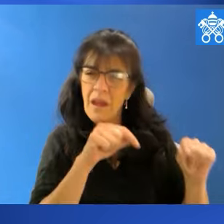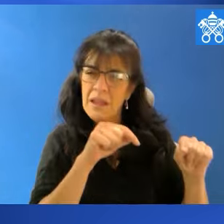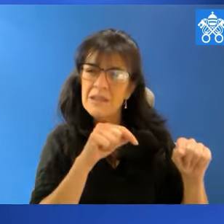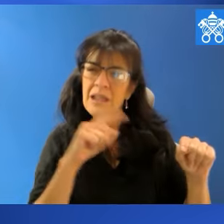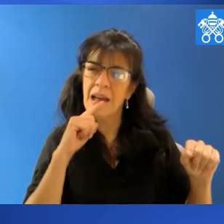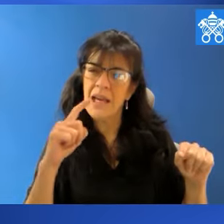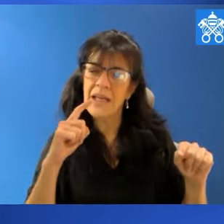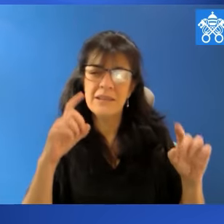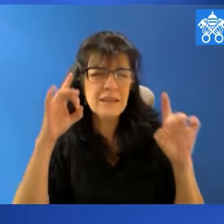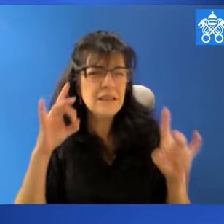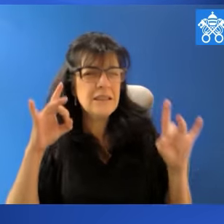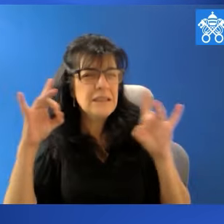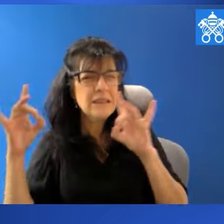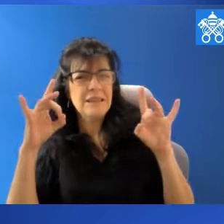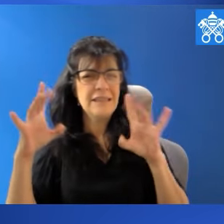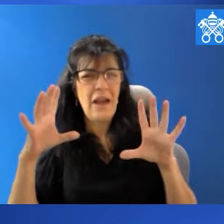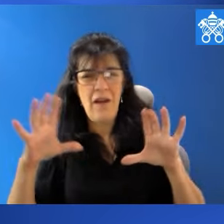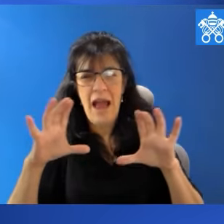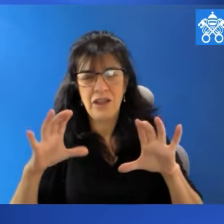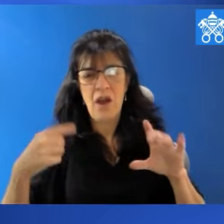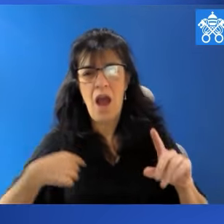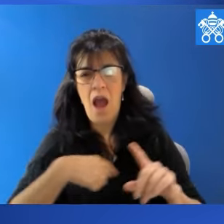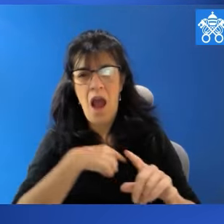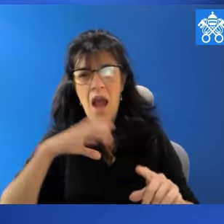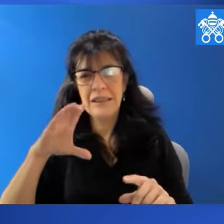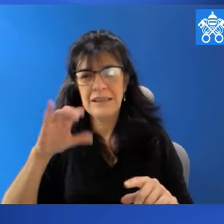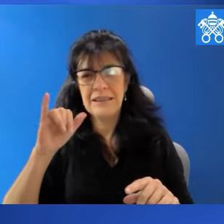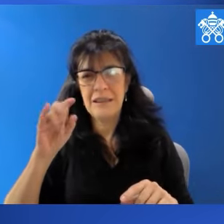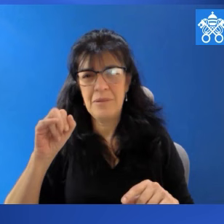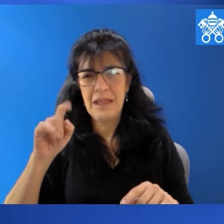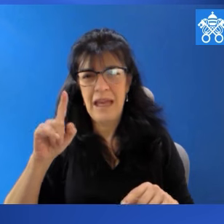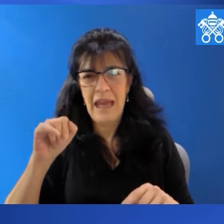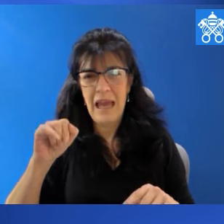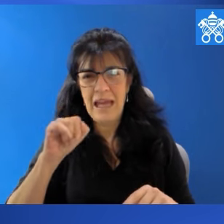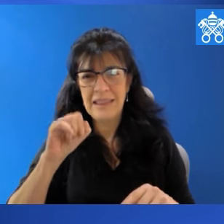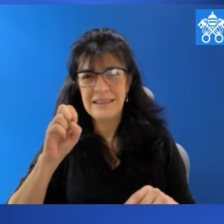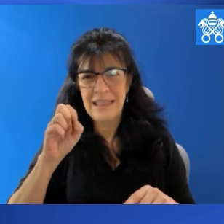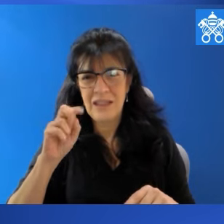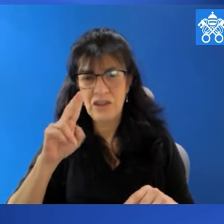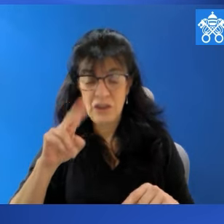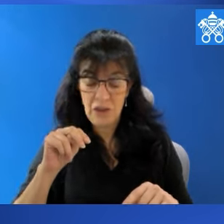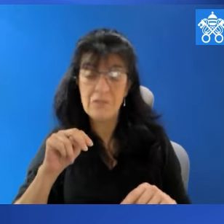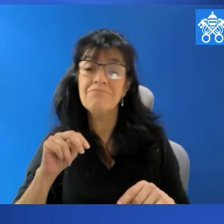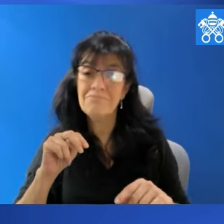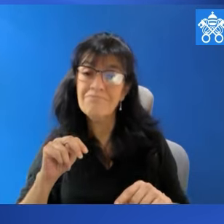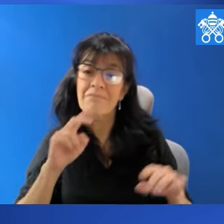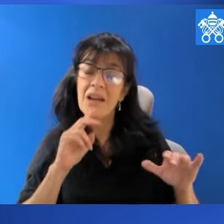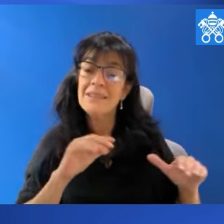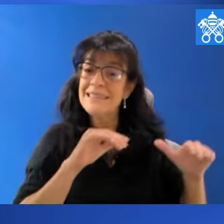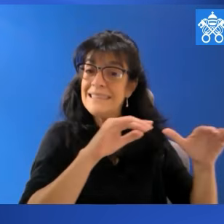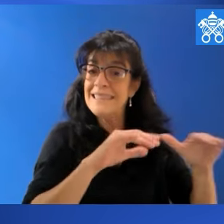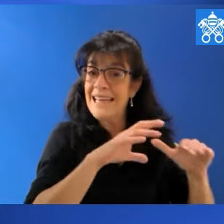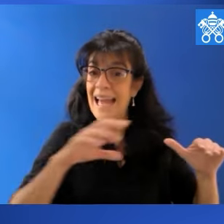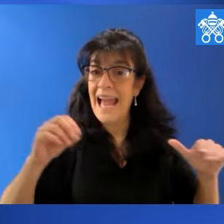is a cruel action of our civilization. Indeed, the seas and deserts are biblical